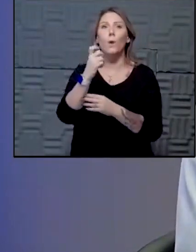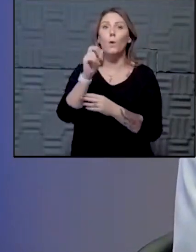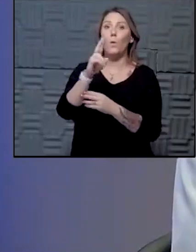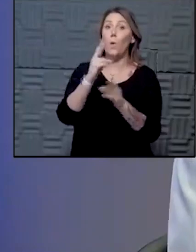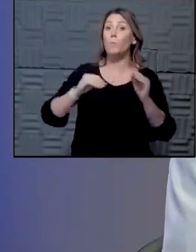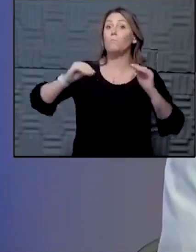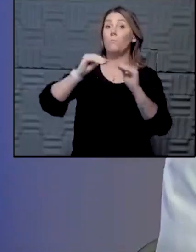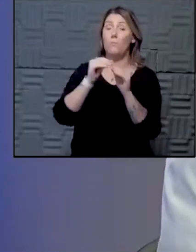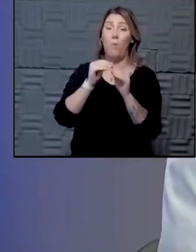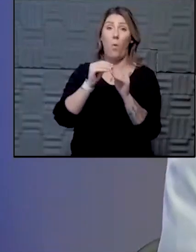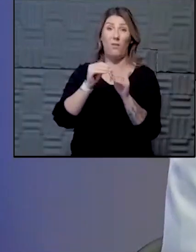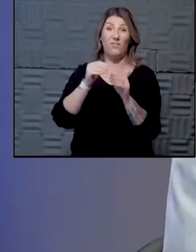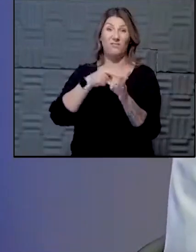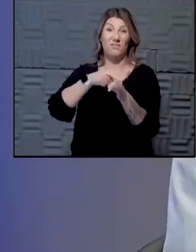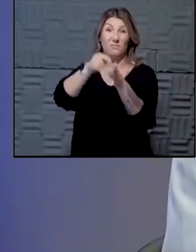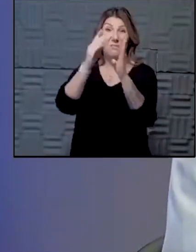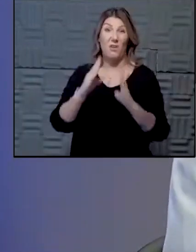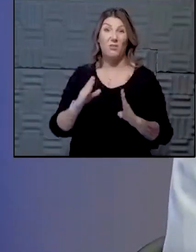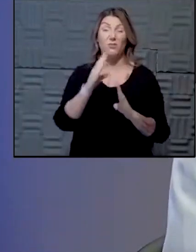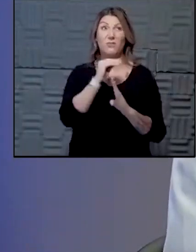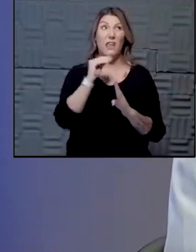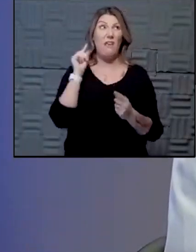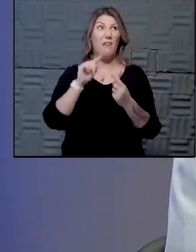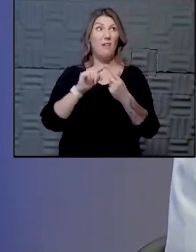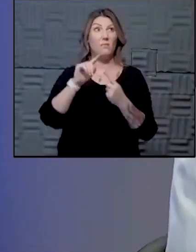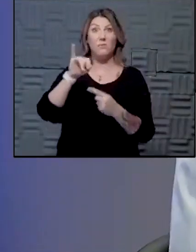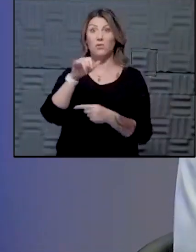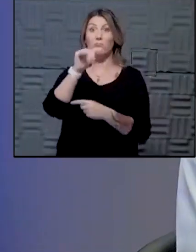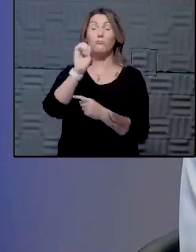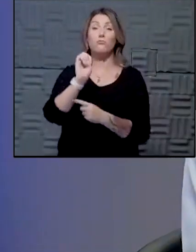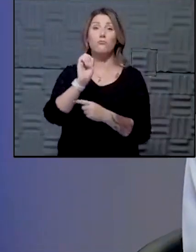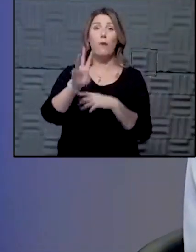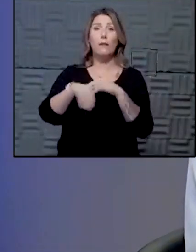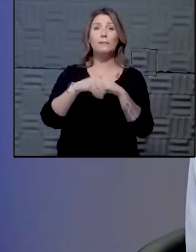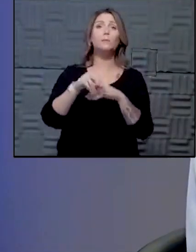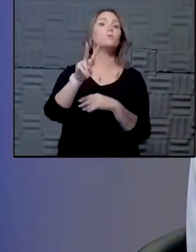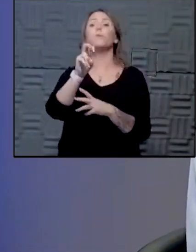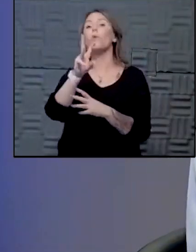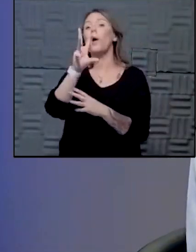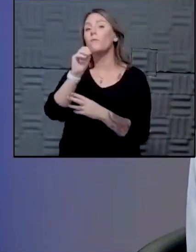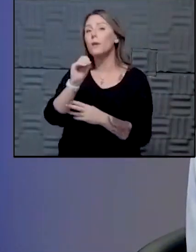see. And up through June, we actually have another, I believe, 250